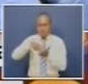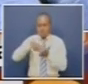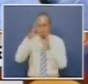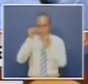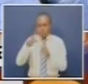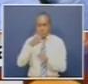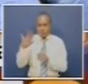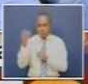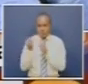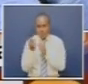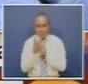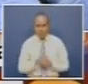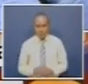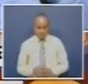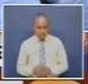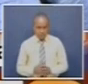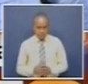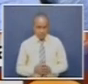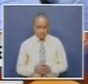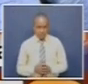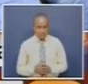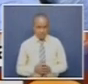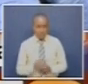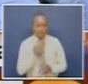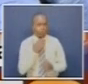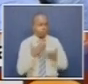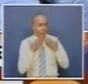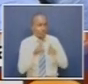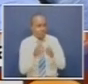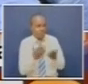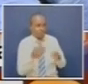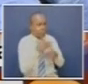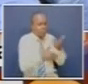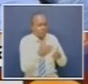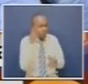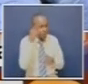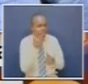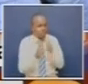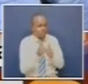Okay. Simbarati. And I also want you to answer me the same thing. How should it be done?